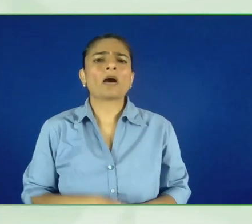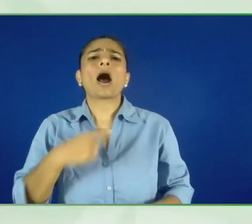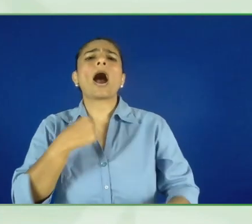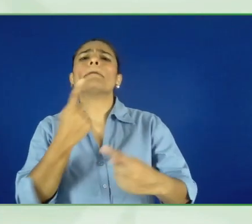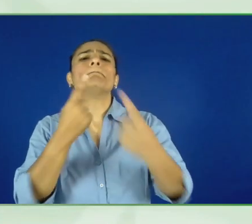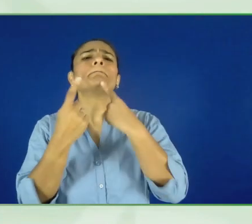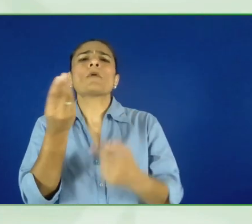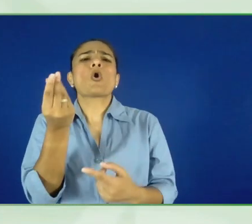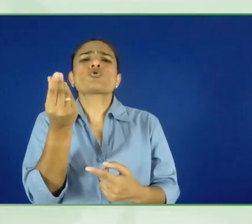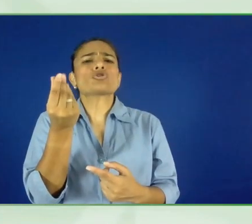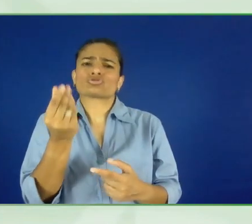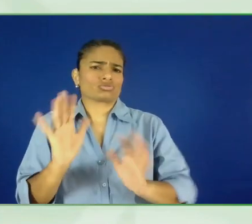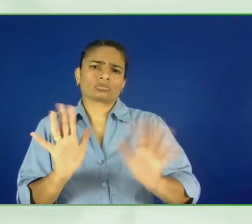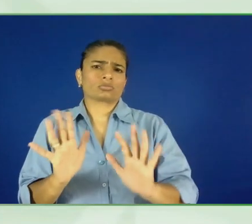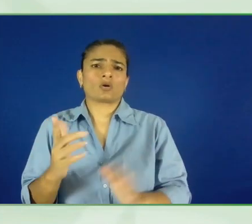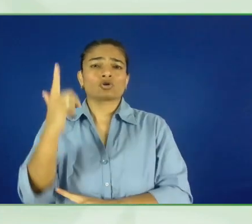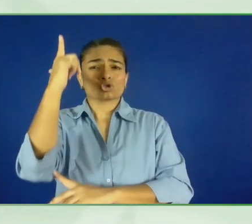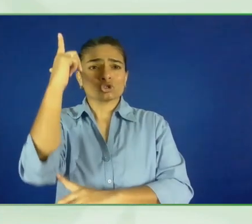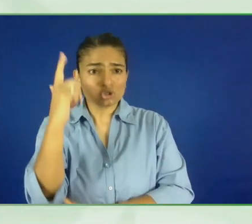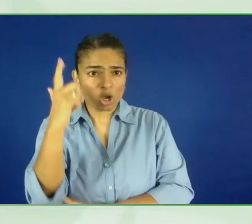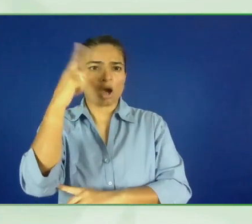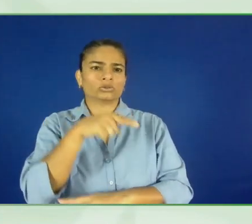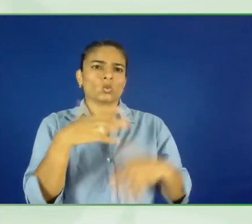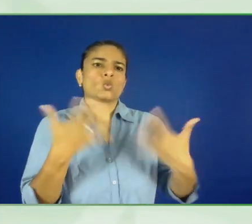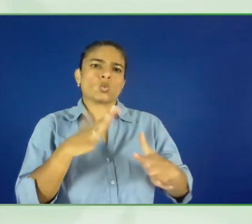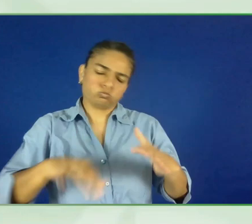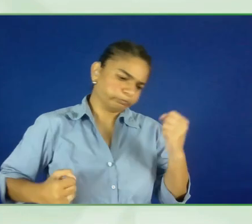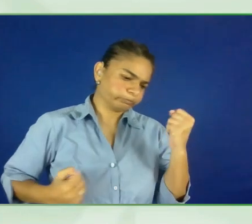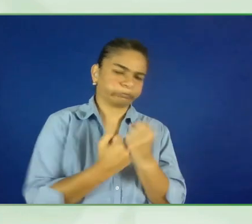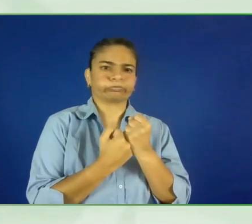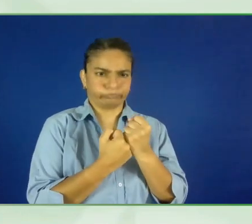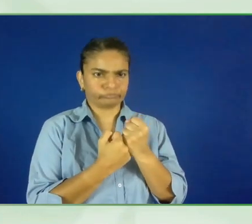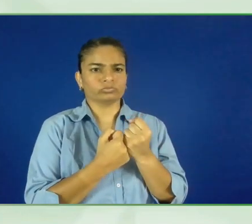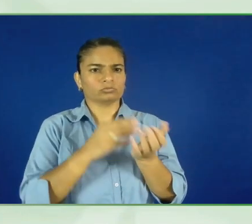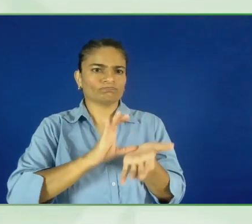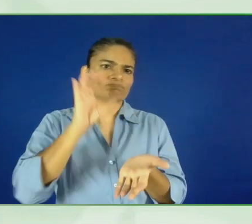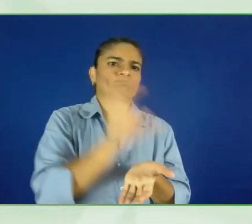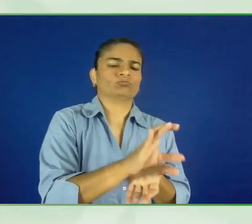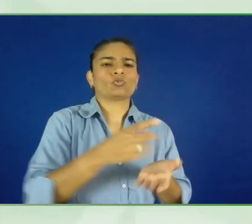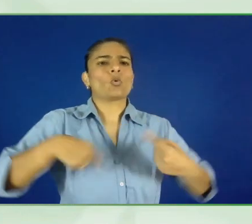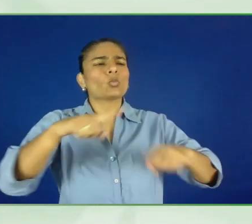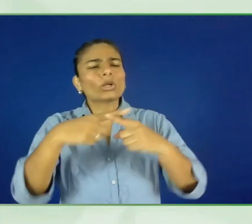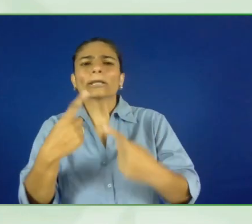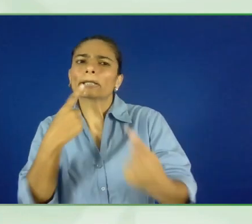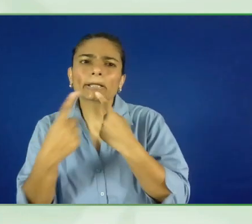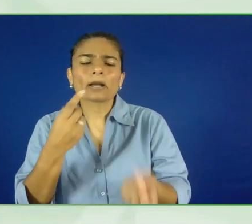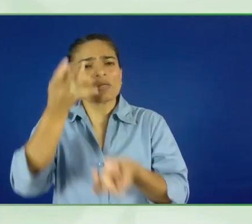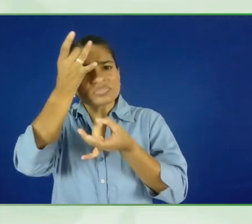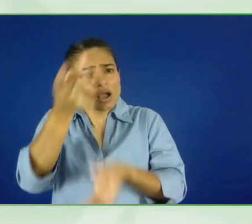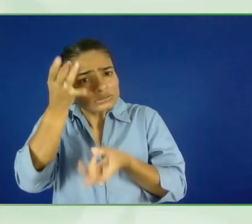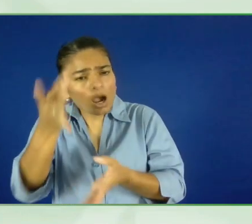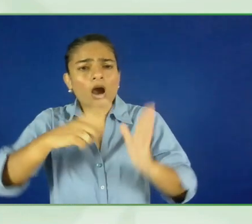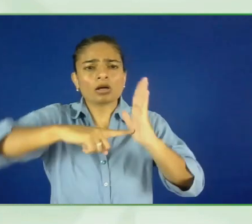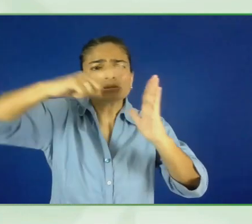We talked about data, what type of data is data in the sense that it can be used by artificial intelligence.